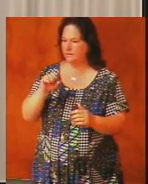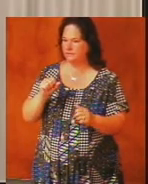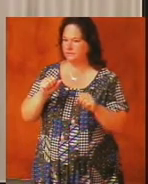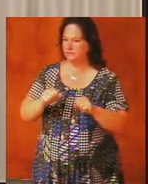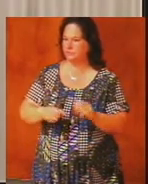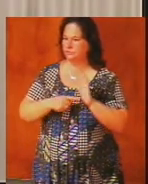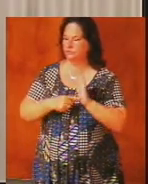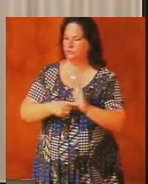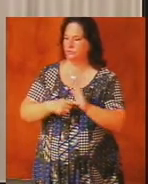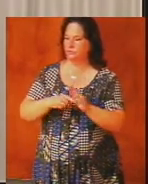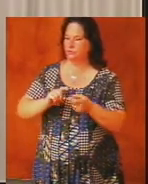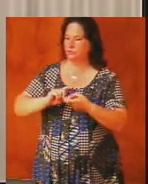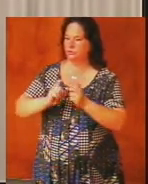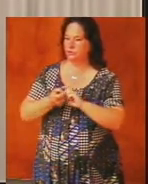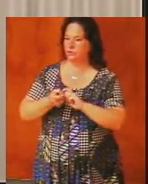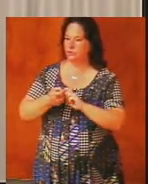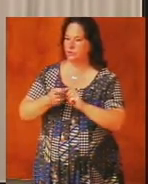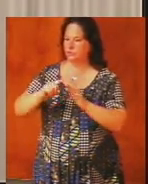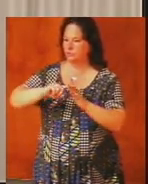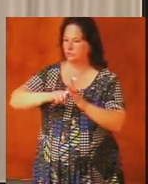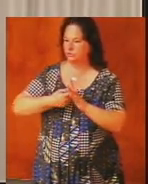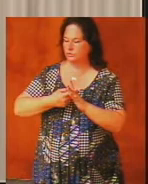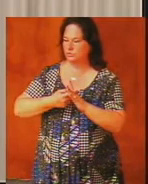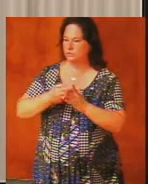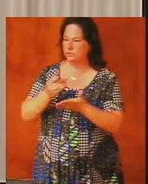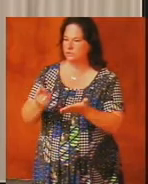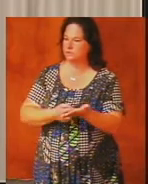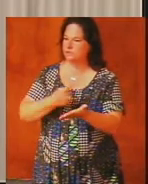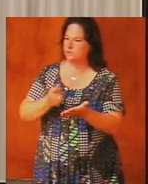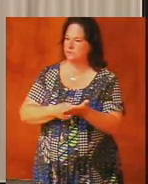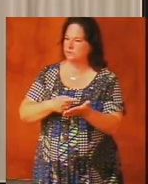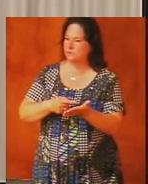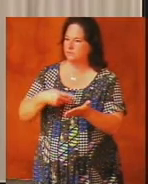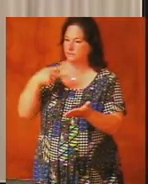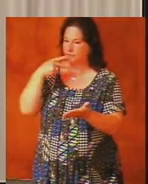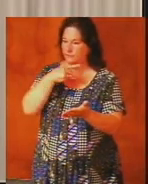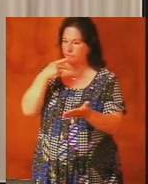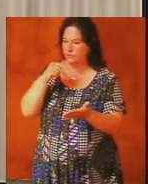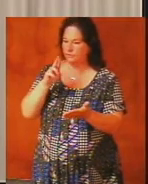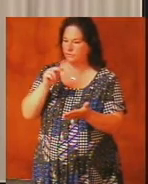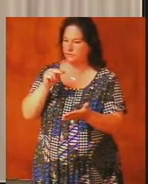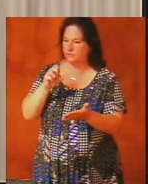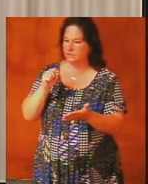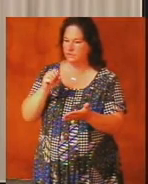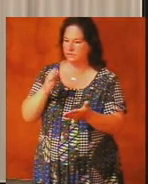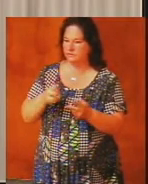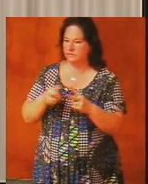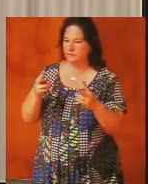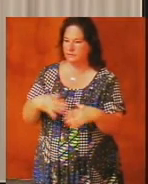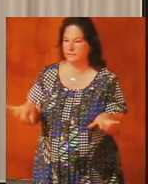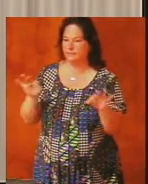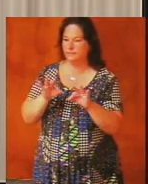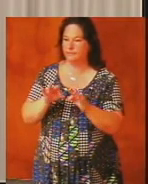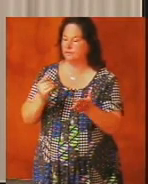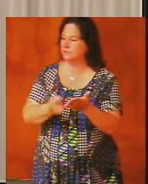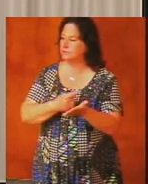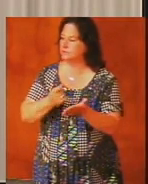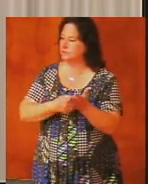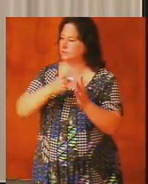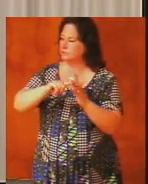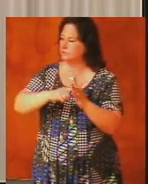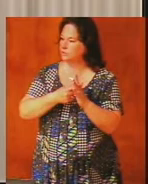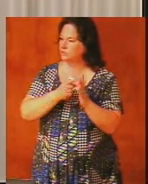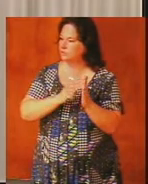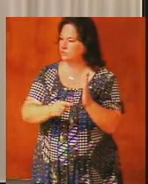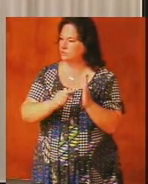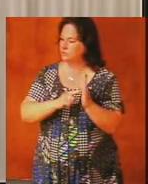nuances in the original text. Sometimes the tense of a verb can be very important. Sometimes the original text